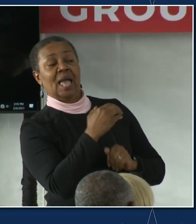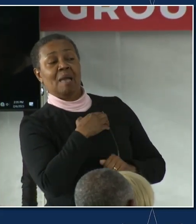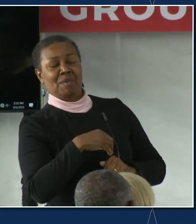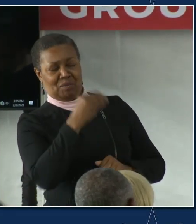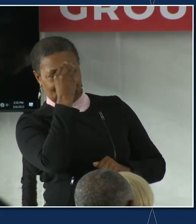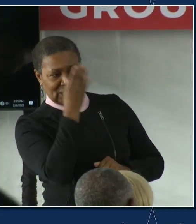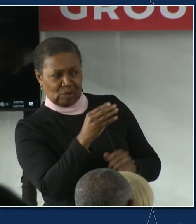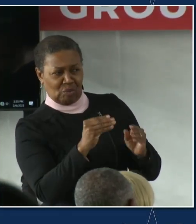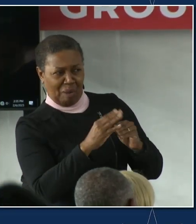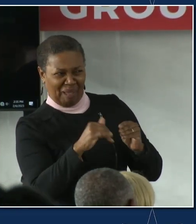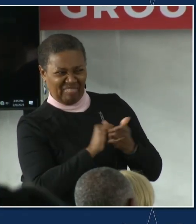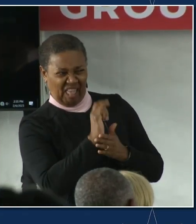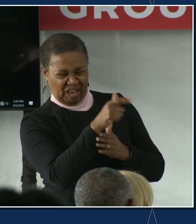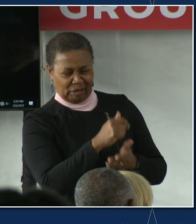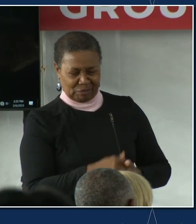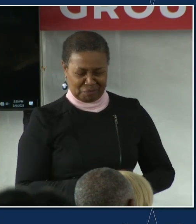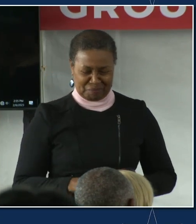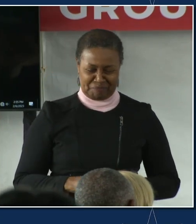The mayor could tell you all about that.